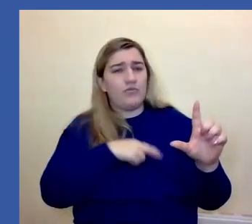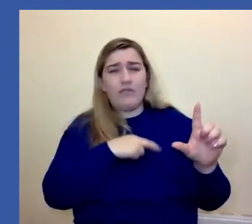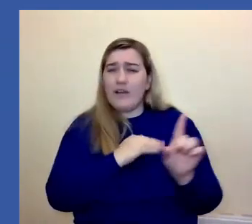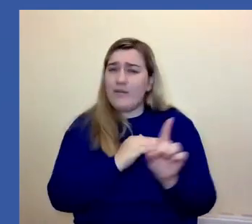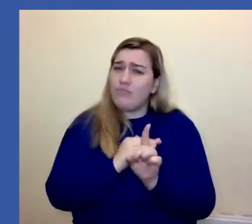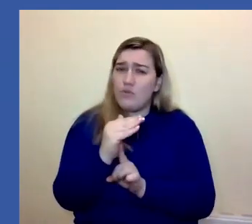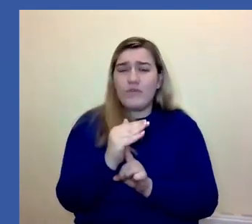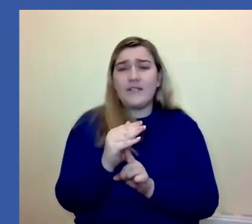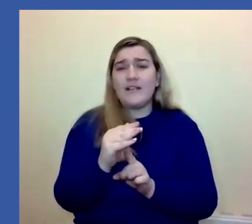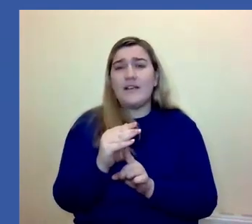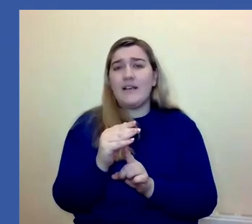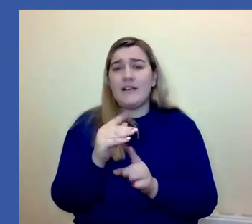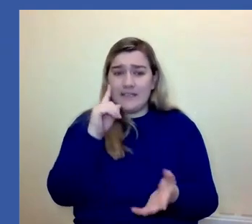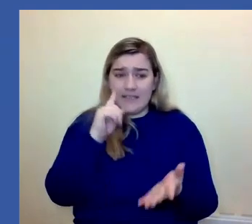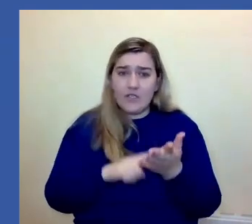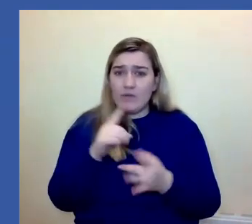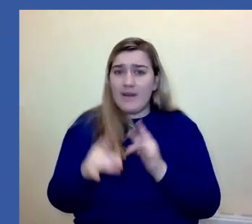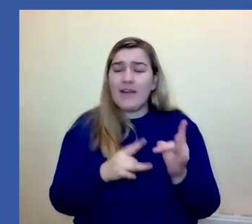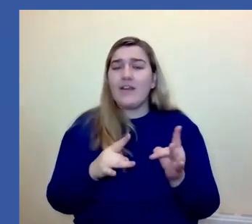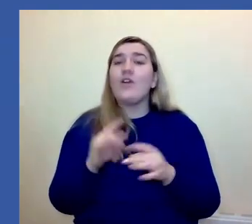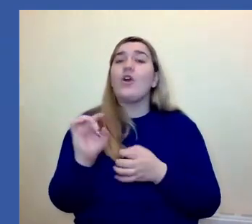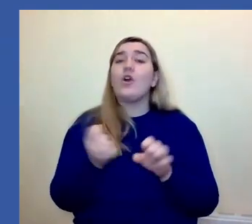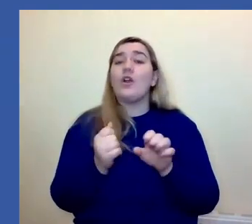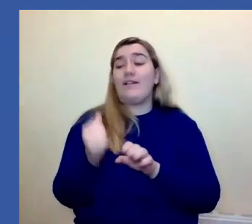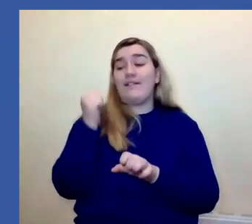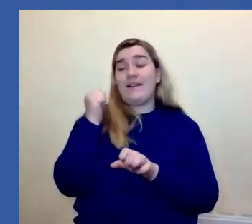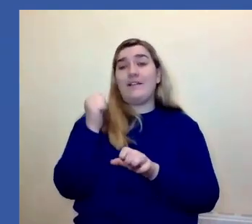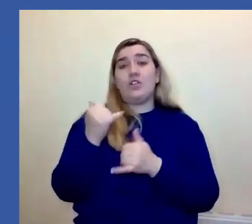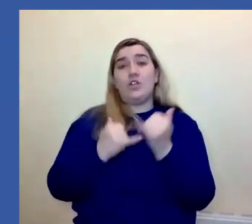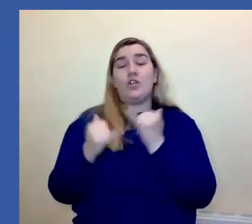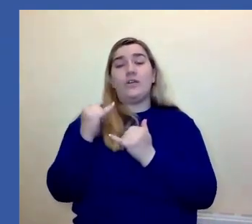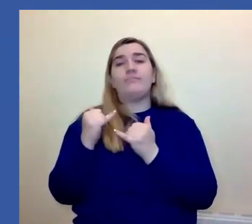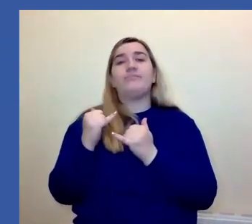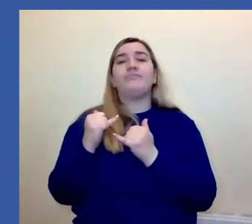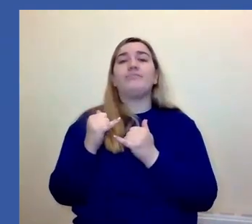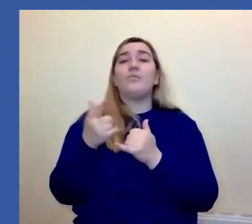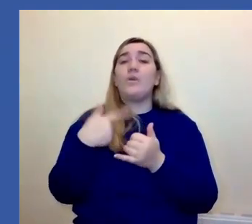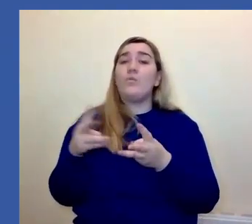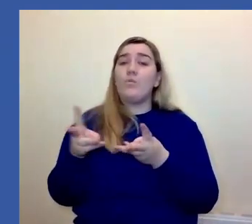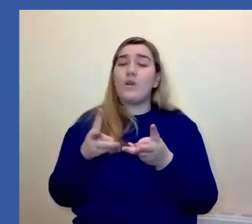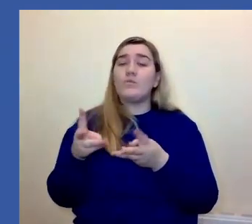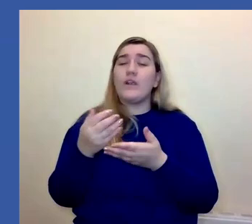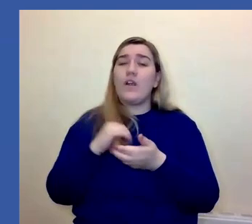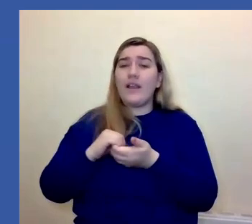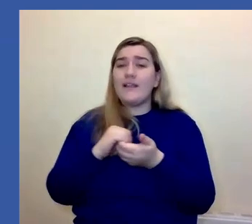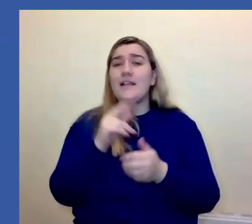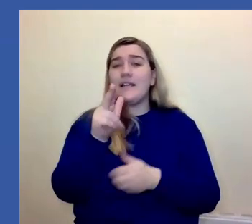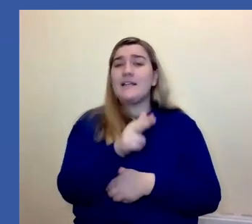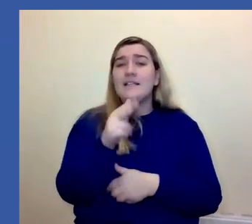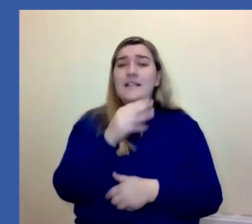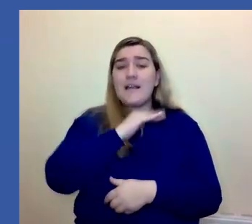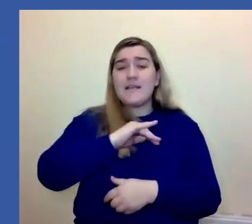informed decision-making. Earlier this year, we worked with colleagues and friends in St. Michael's House, on